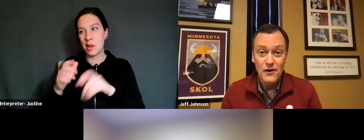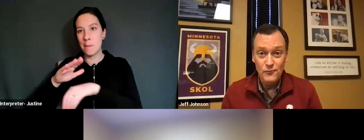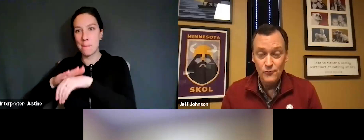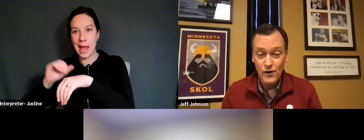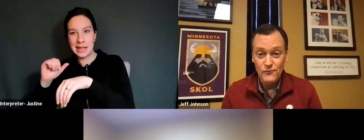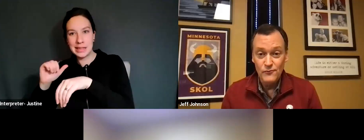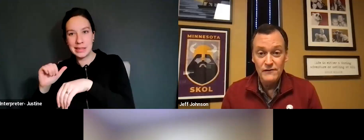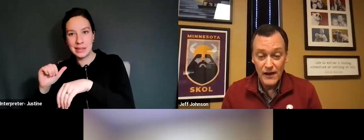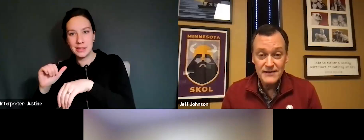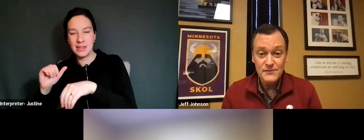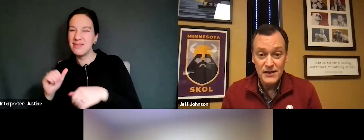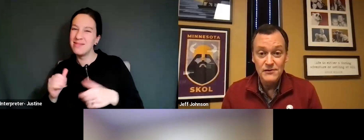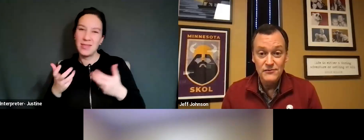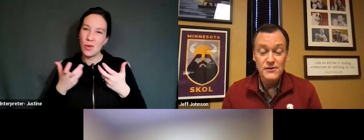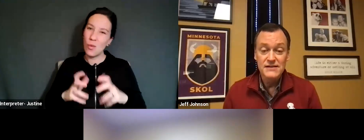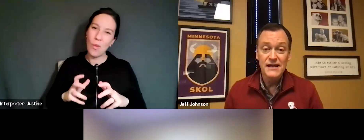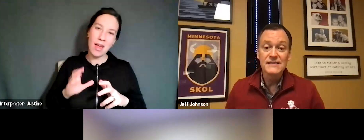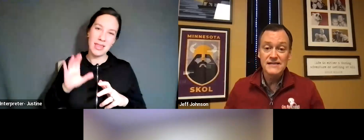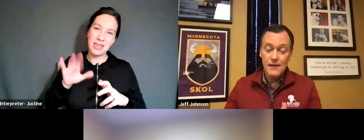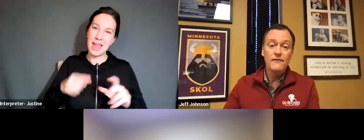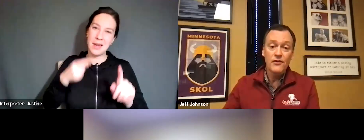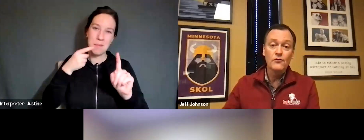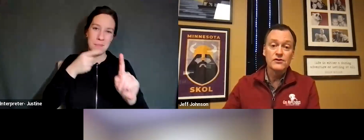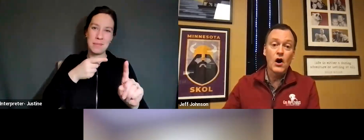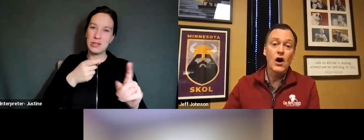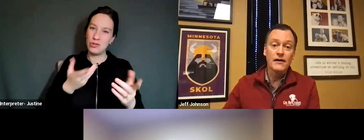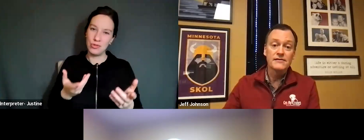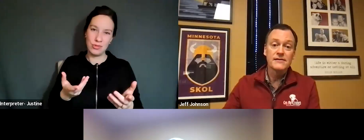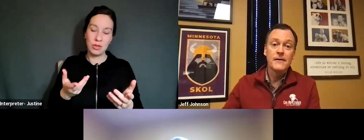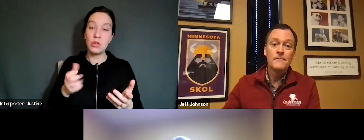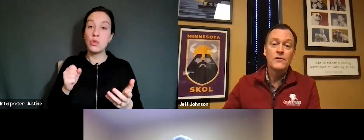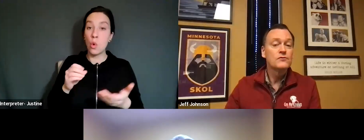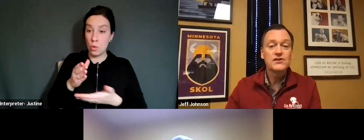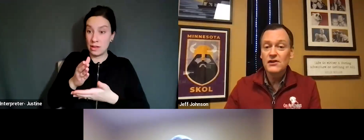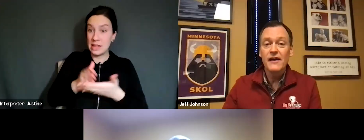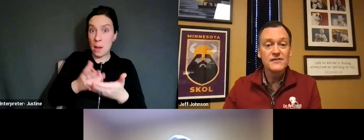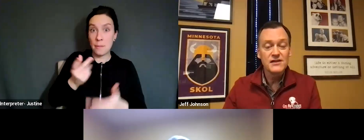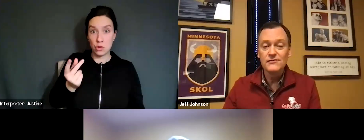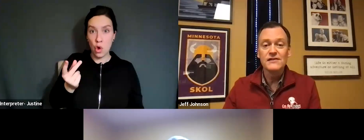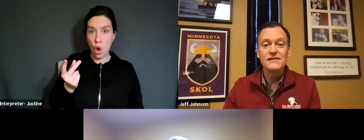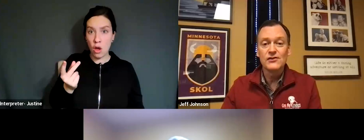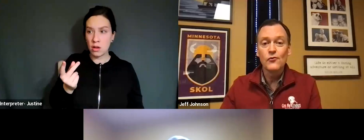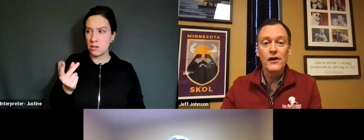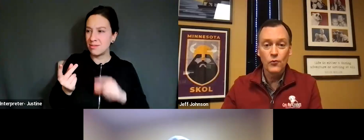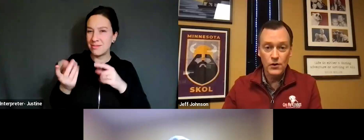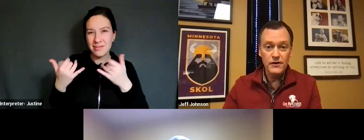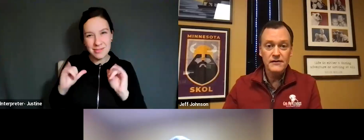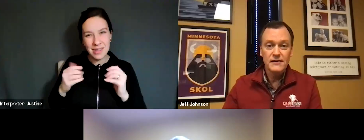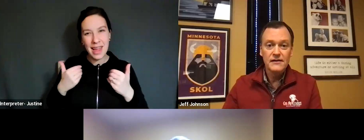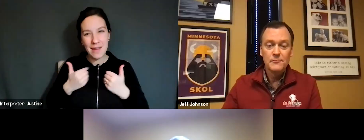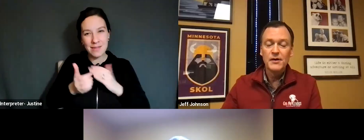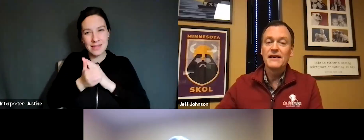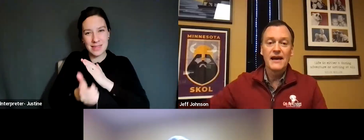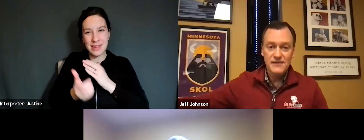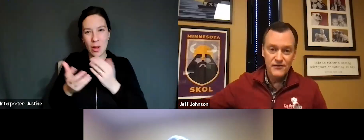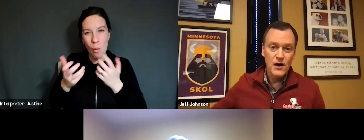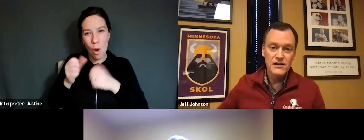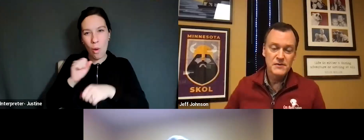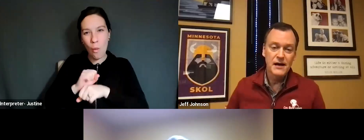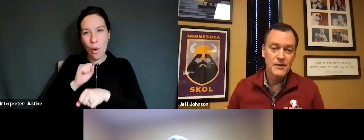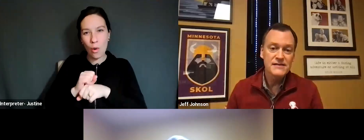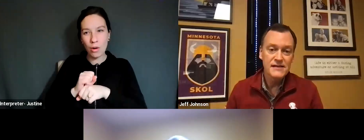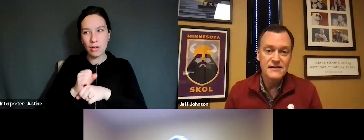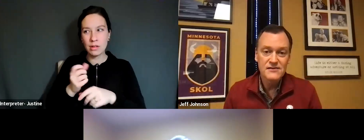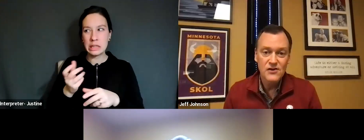So what we'd like to be able to do is take some of those dogs who still have skills and still want to work, but can't